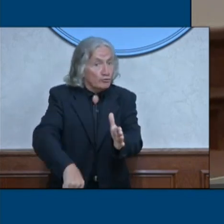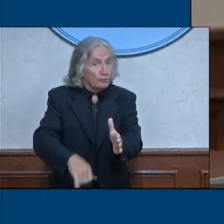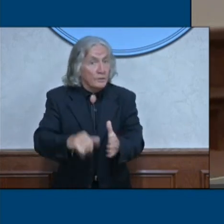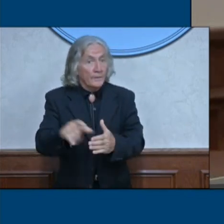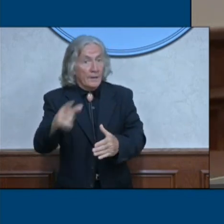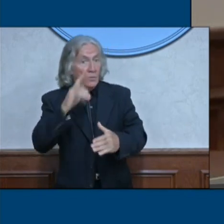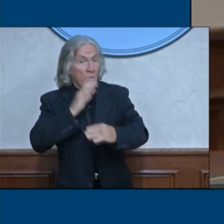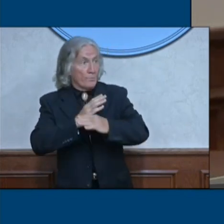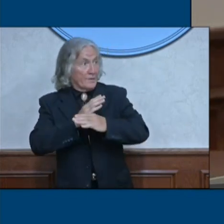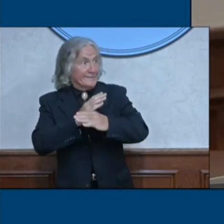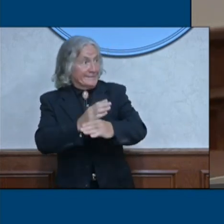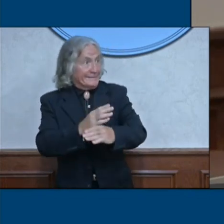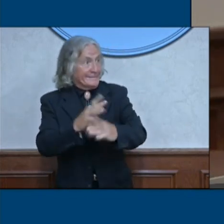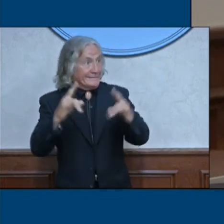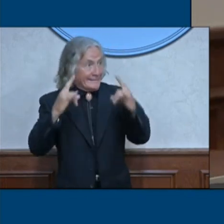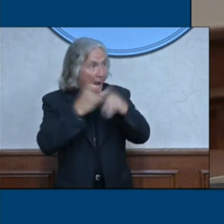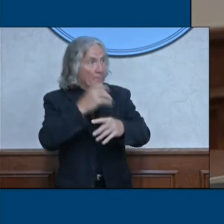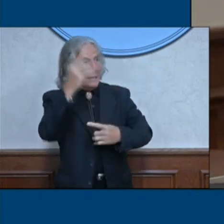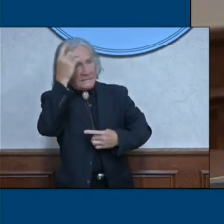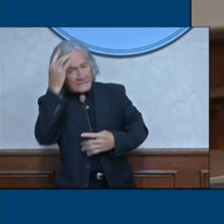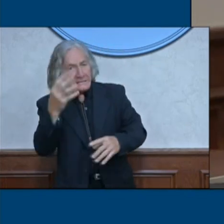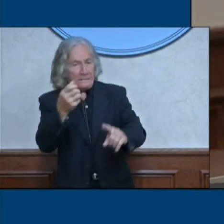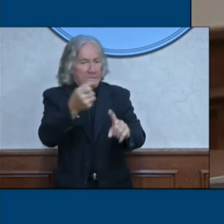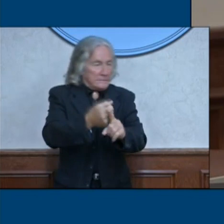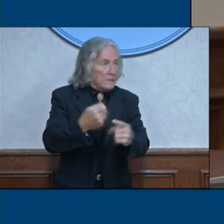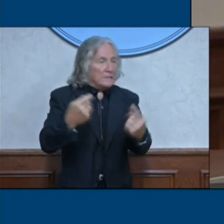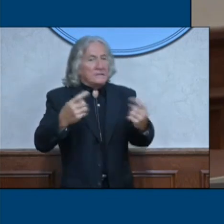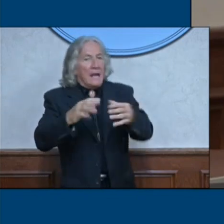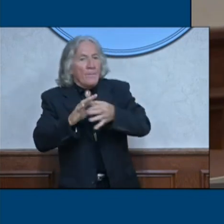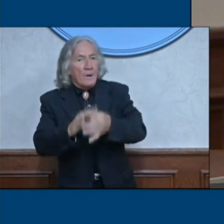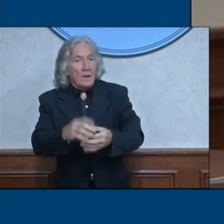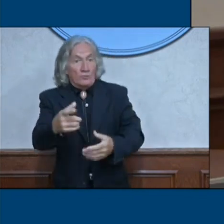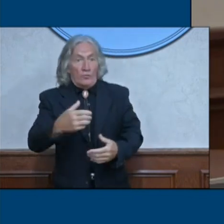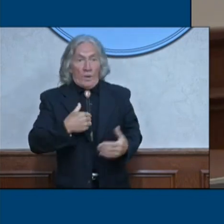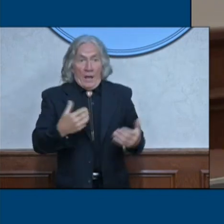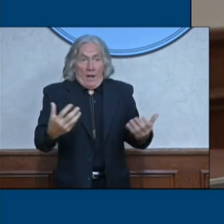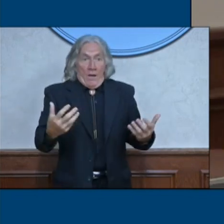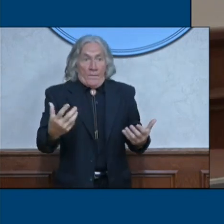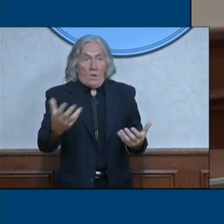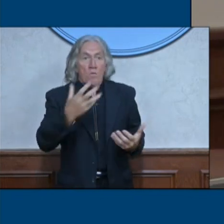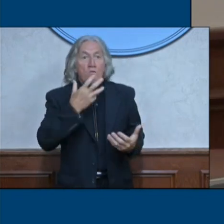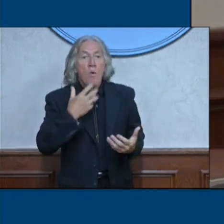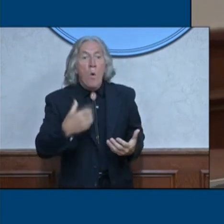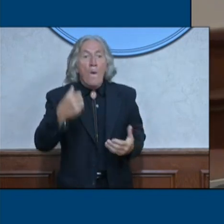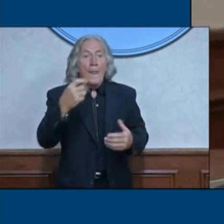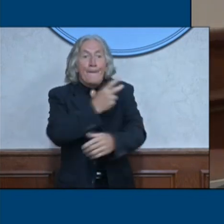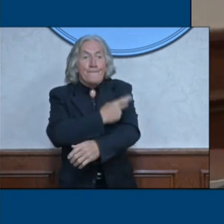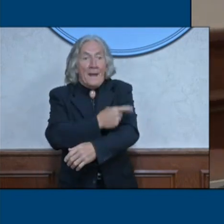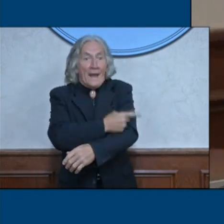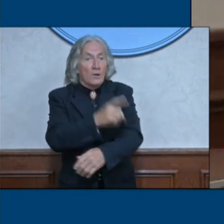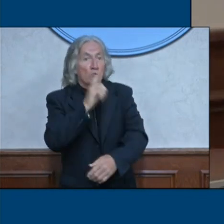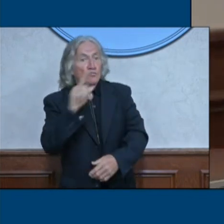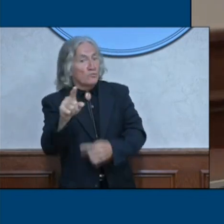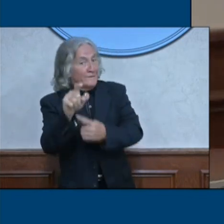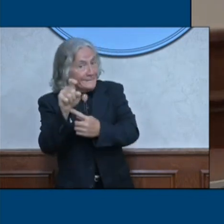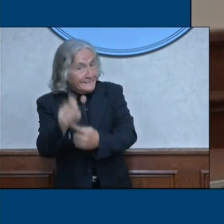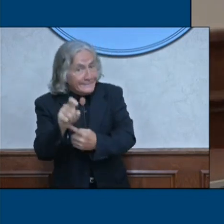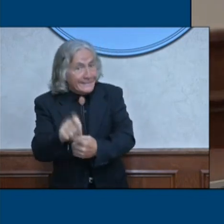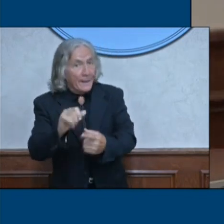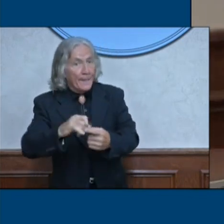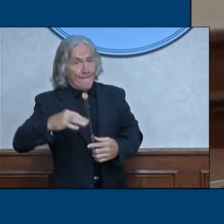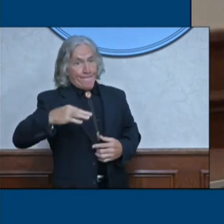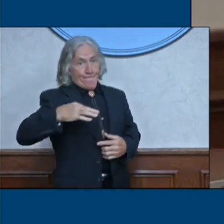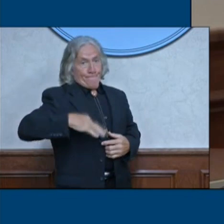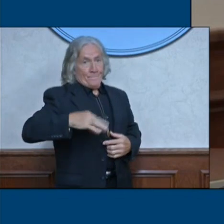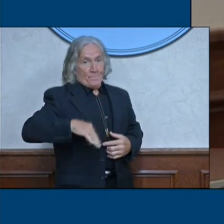that may present in childhood, but you have 20-something old patients who really need